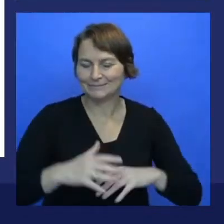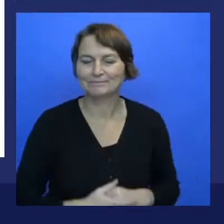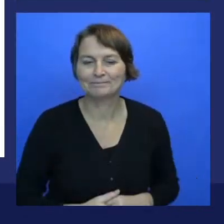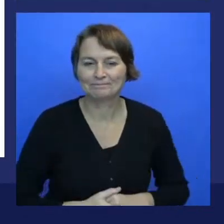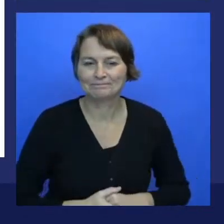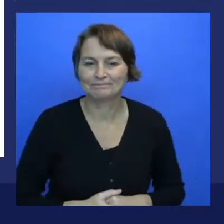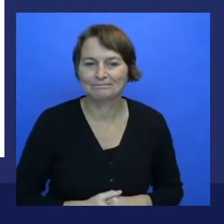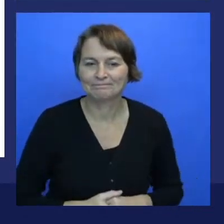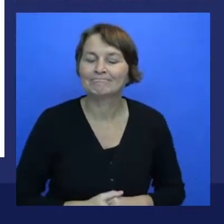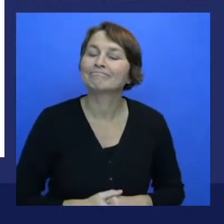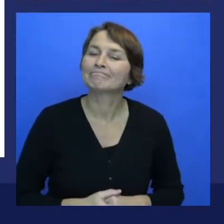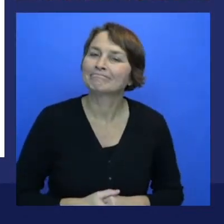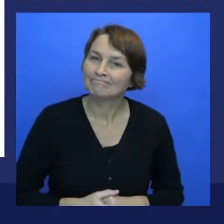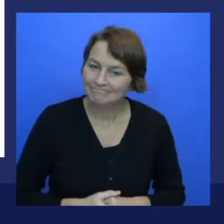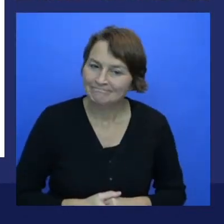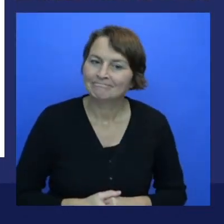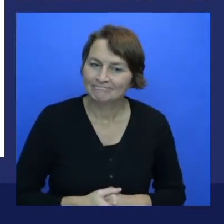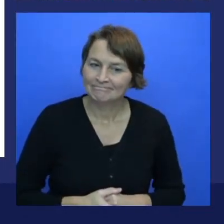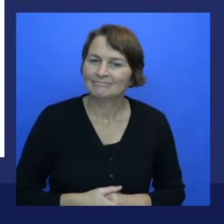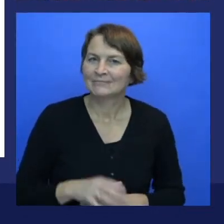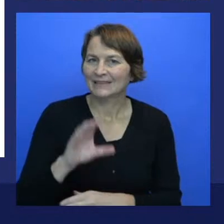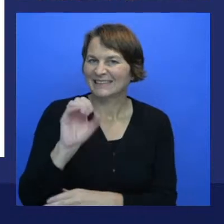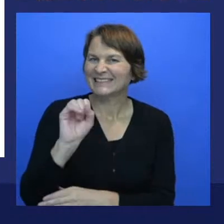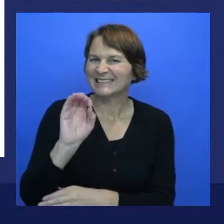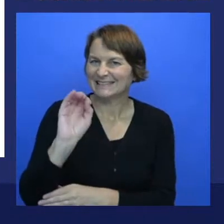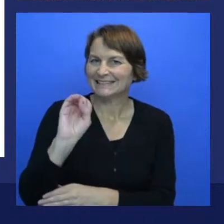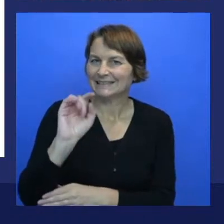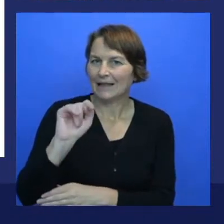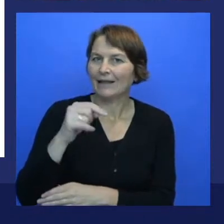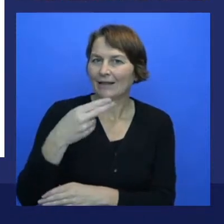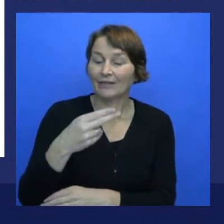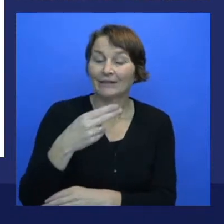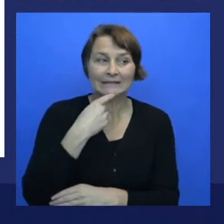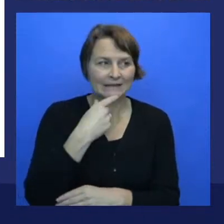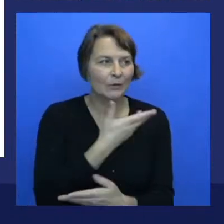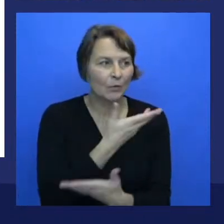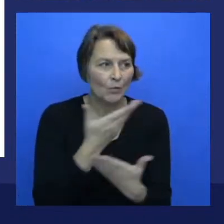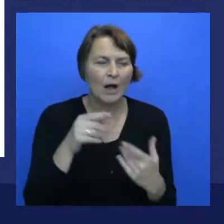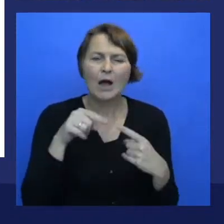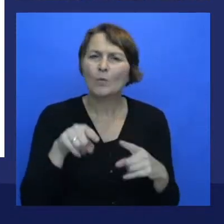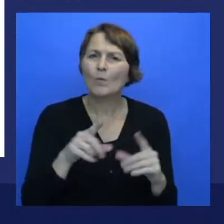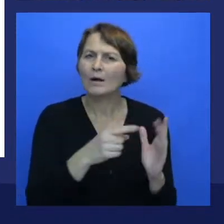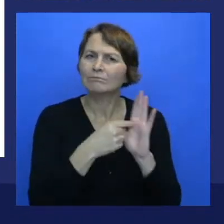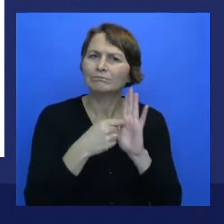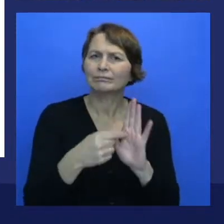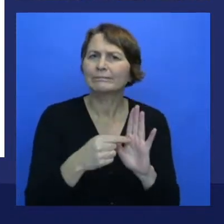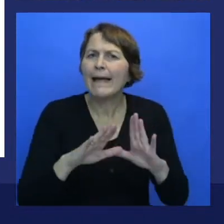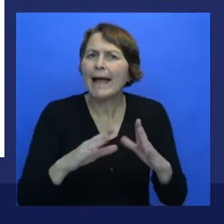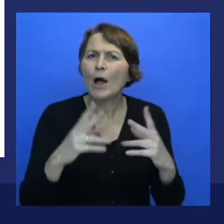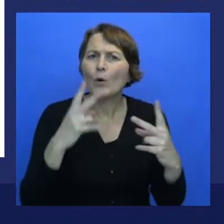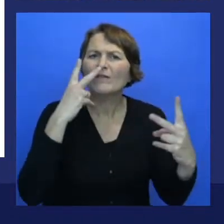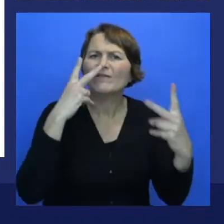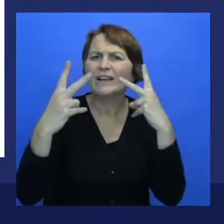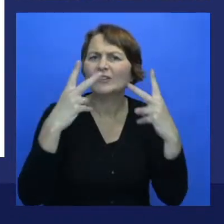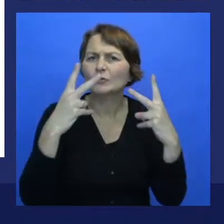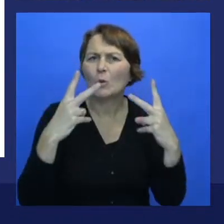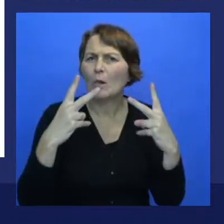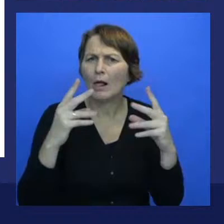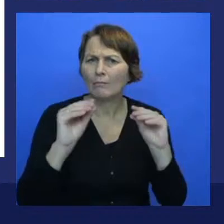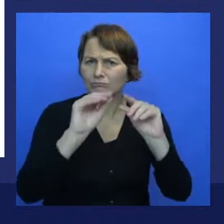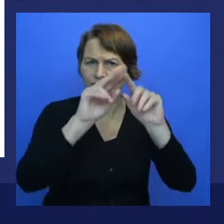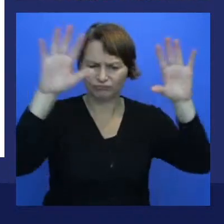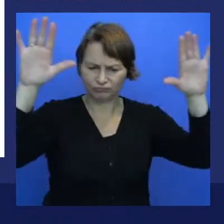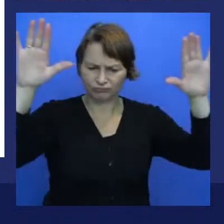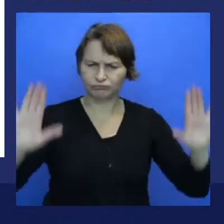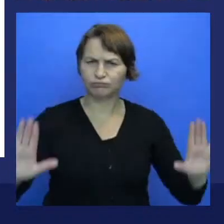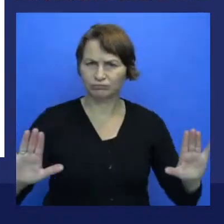the underlying part of it, I wanted to show you what it actually does visually. So there's three things that he mentioned. The first one